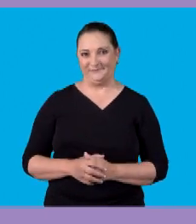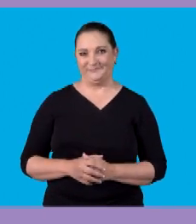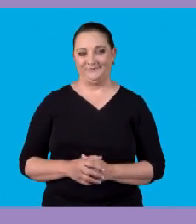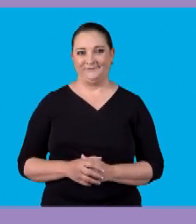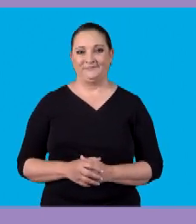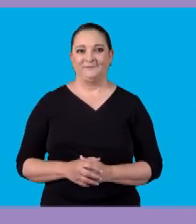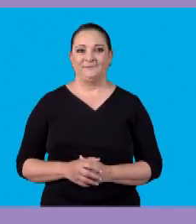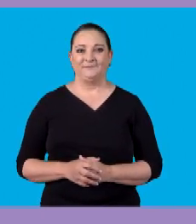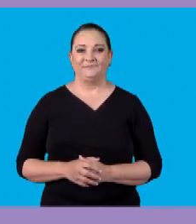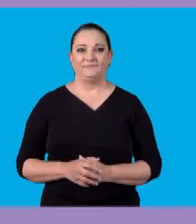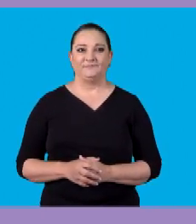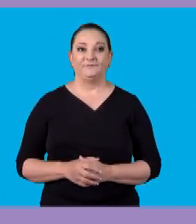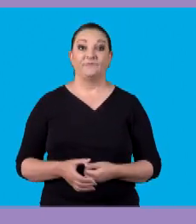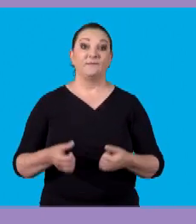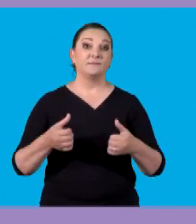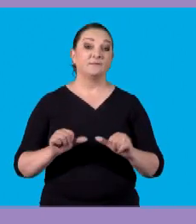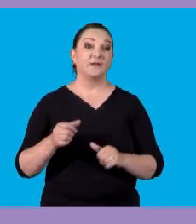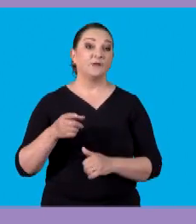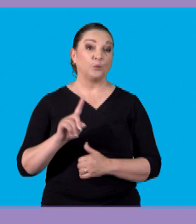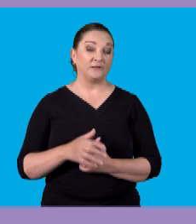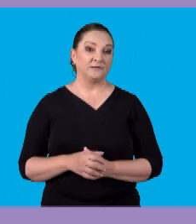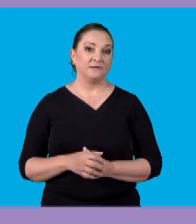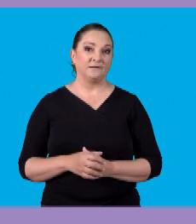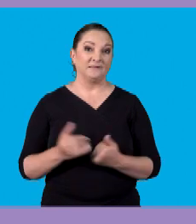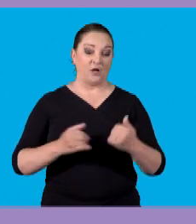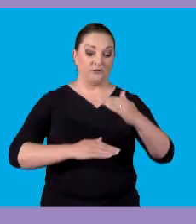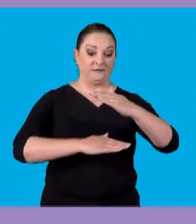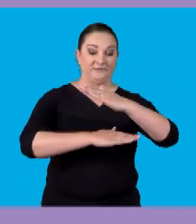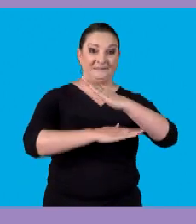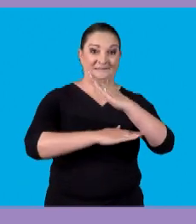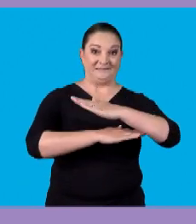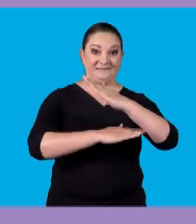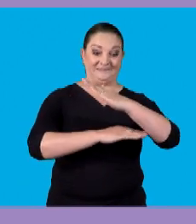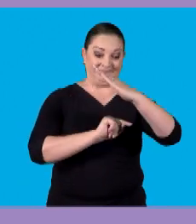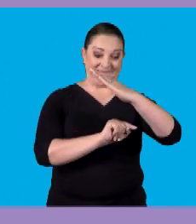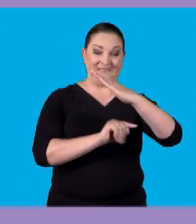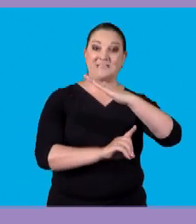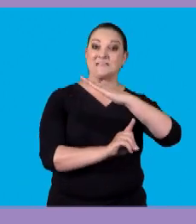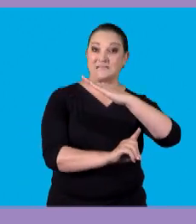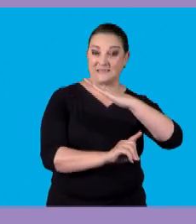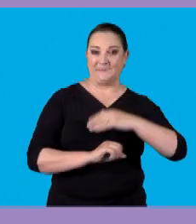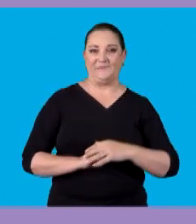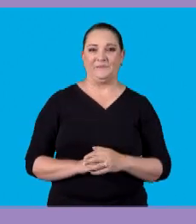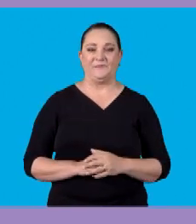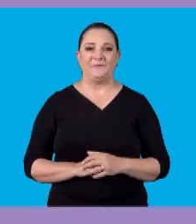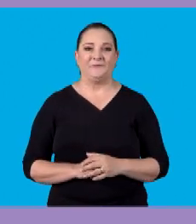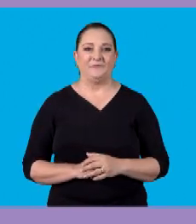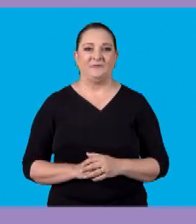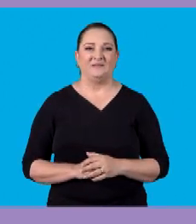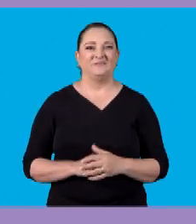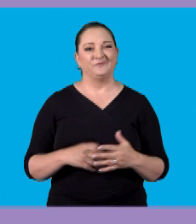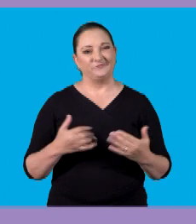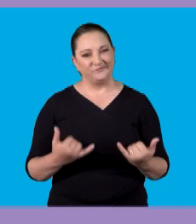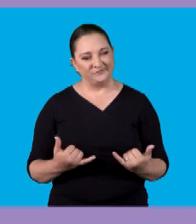124 degrees. Then we are required to calculate the size of angle D.